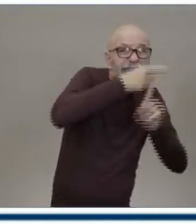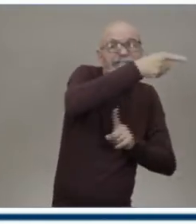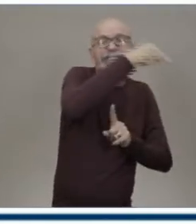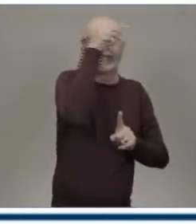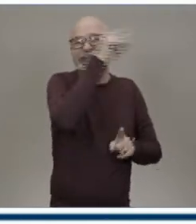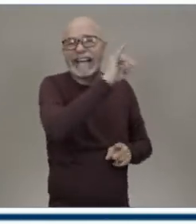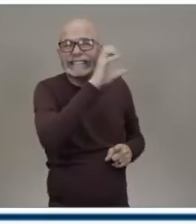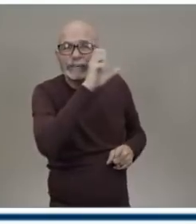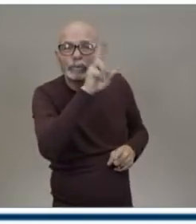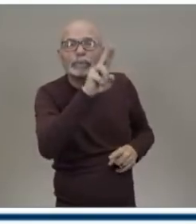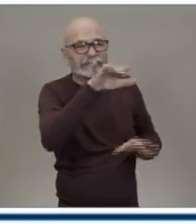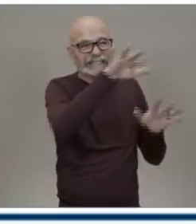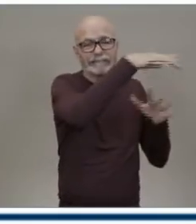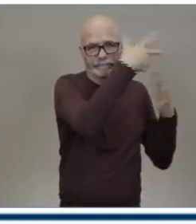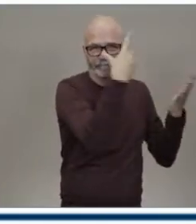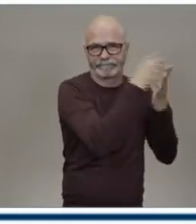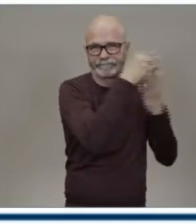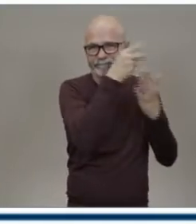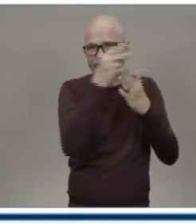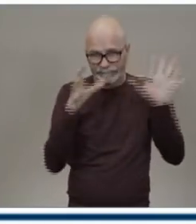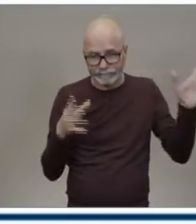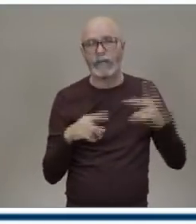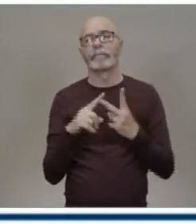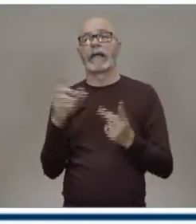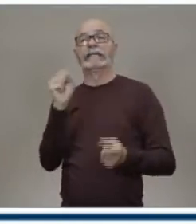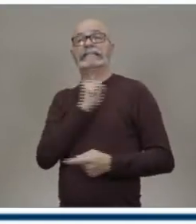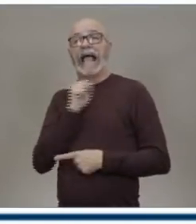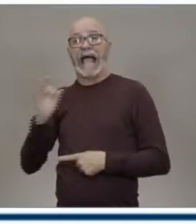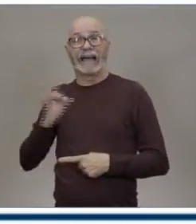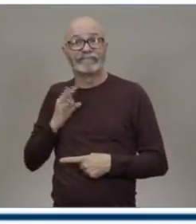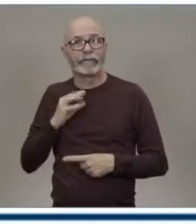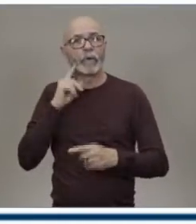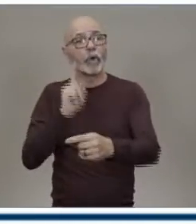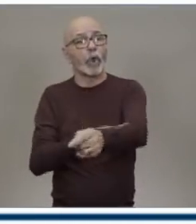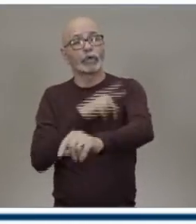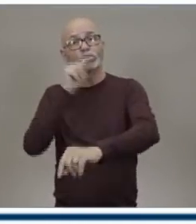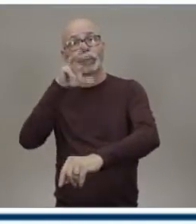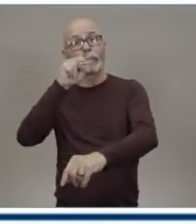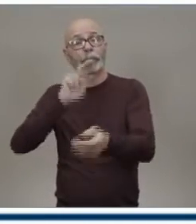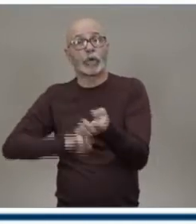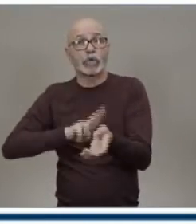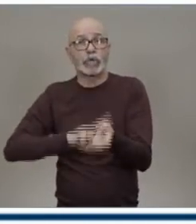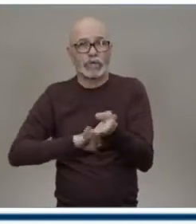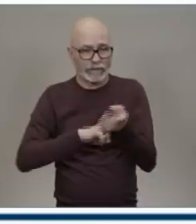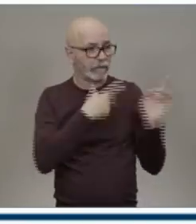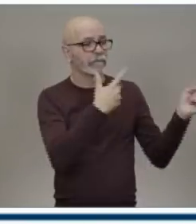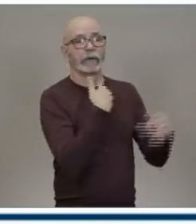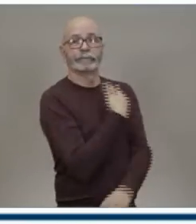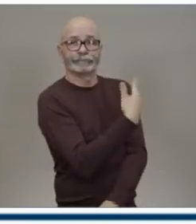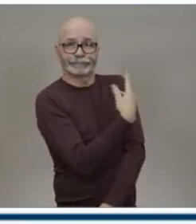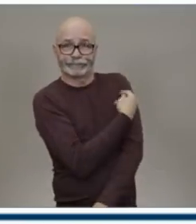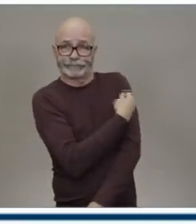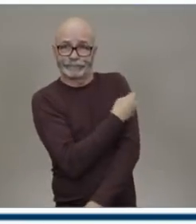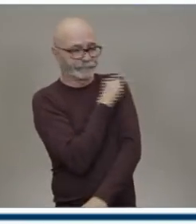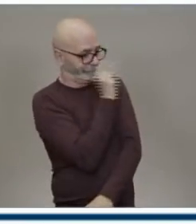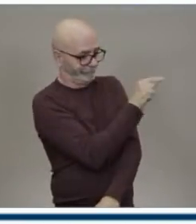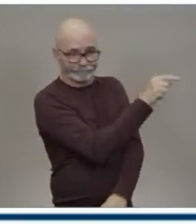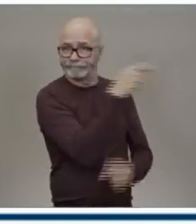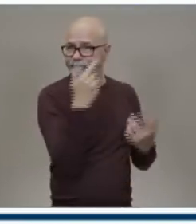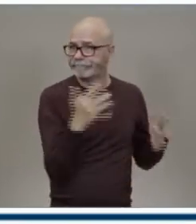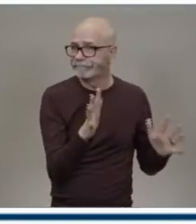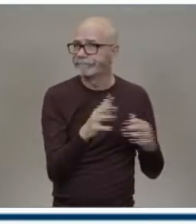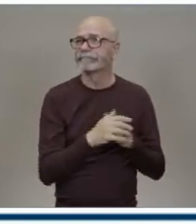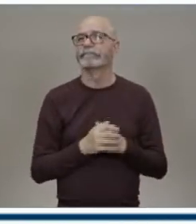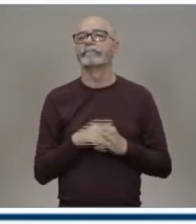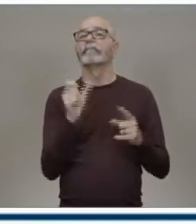started immunizing staff who are in our long-term care. We have long-term care COVID units, and we've started to immunize those